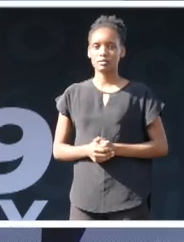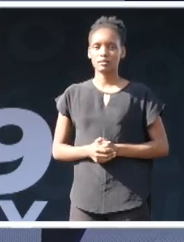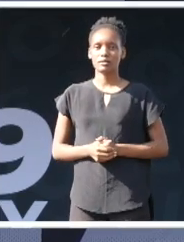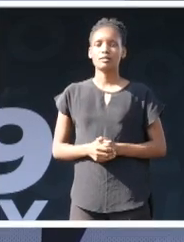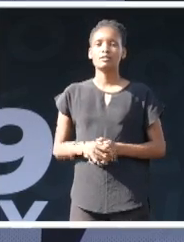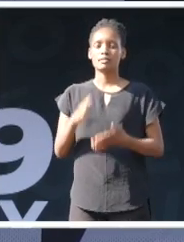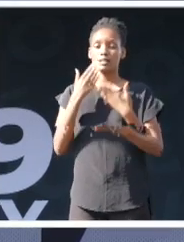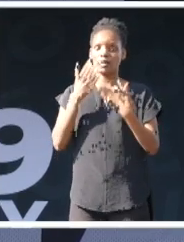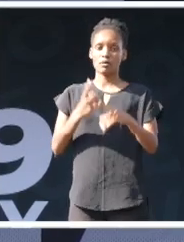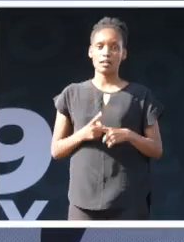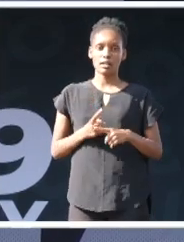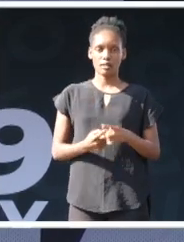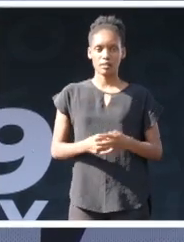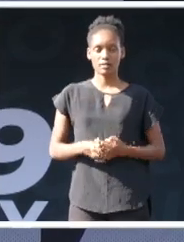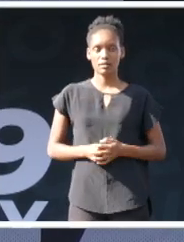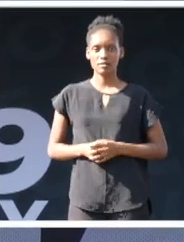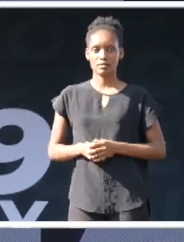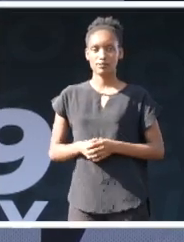Siyabulela.